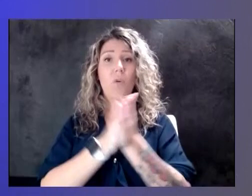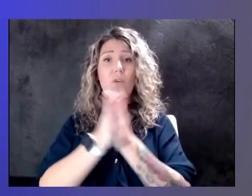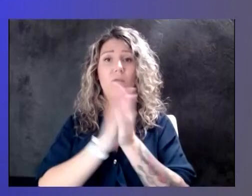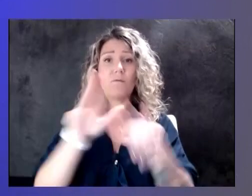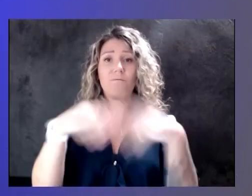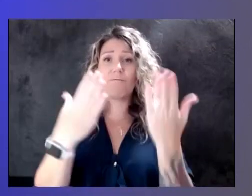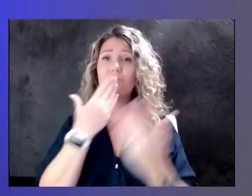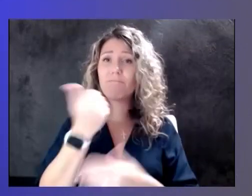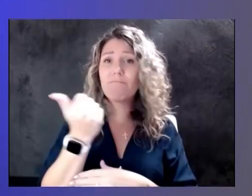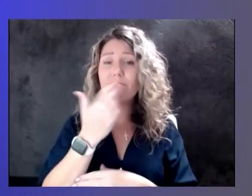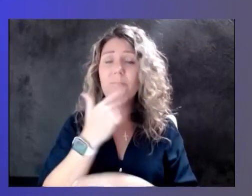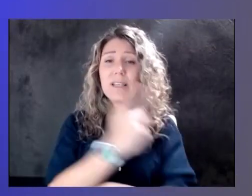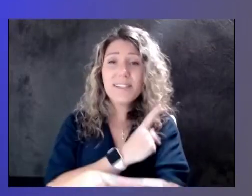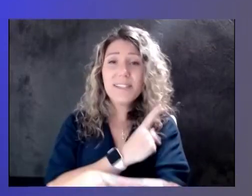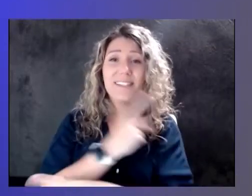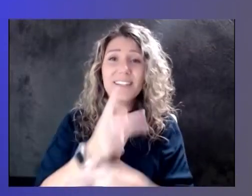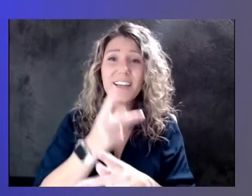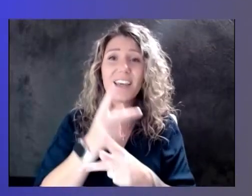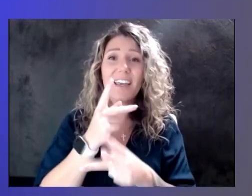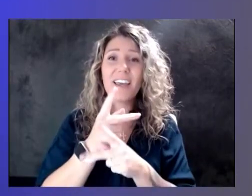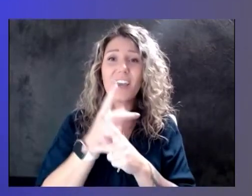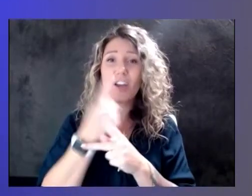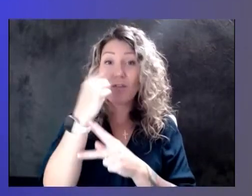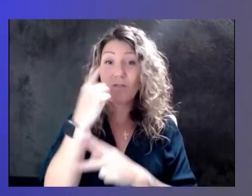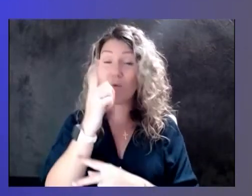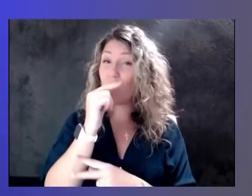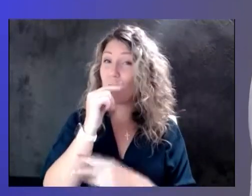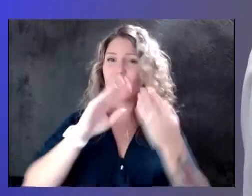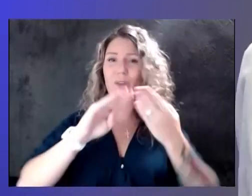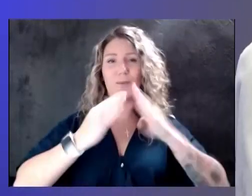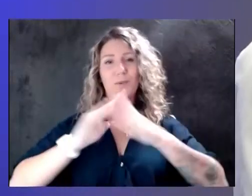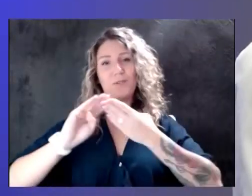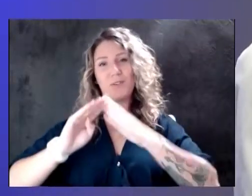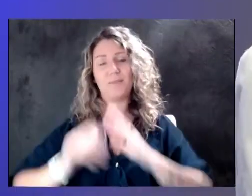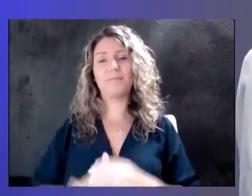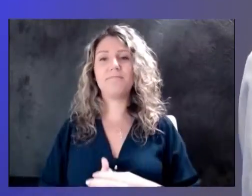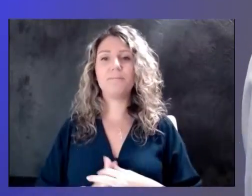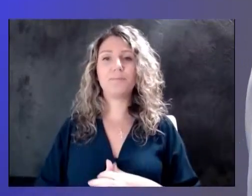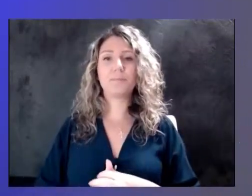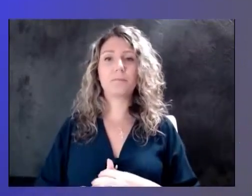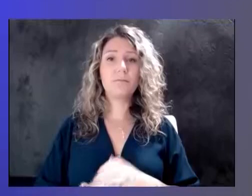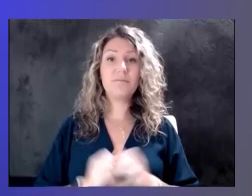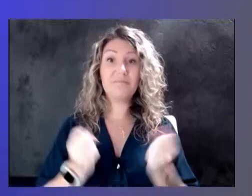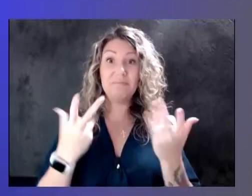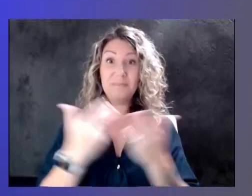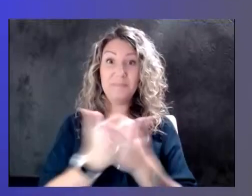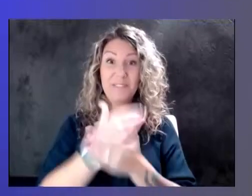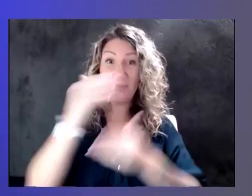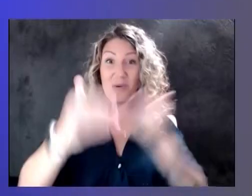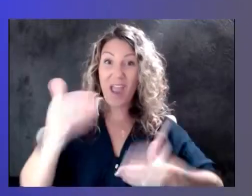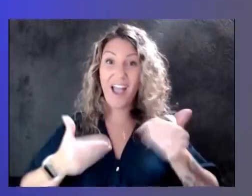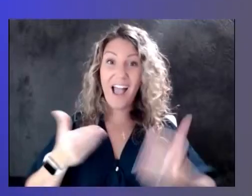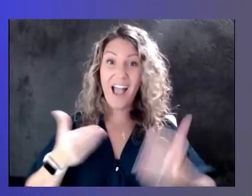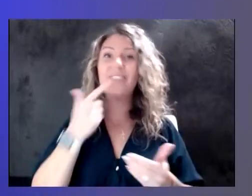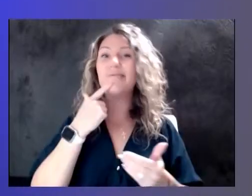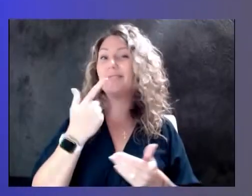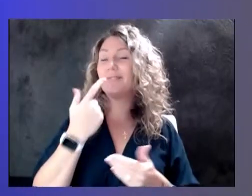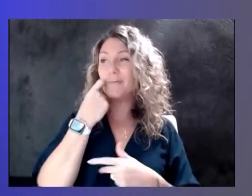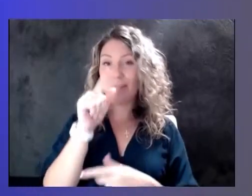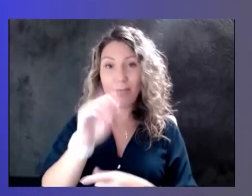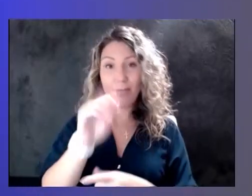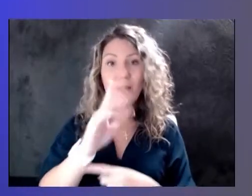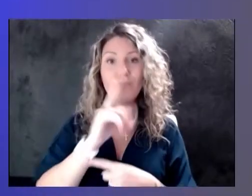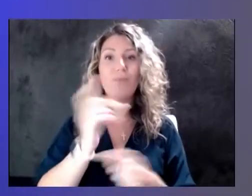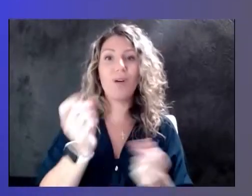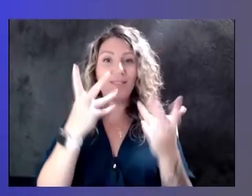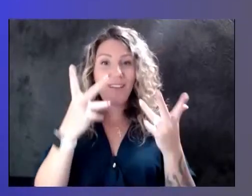care for our community. We have a lot of new faces in the laboratory, certainly have done a lot of hiring.